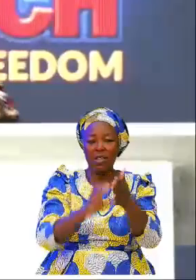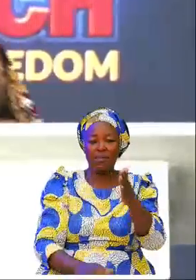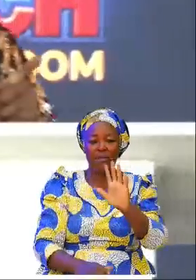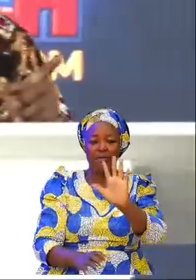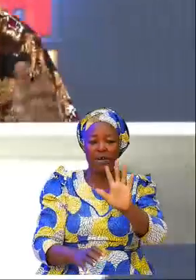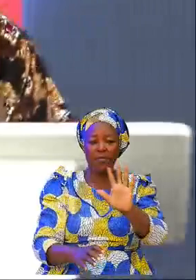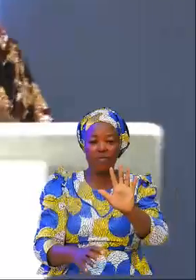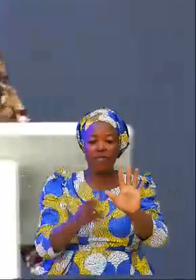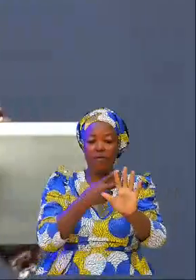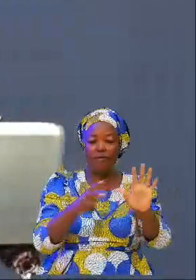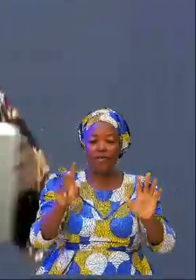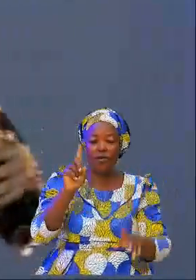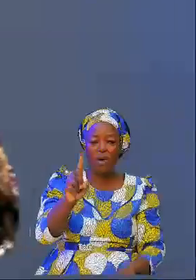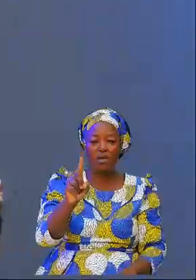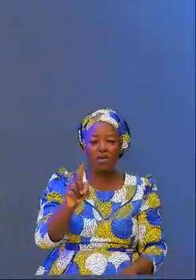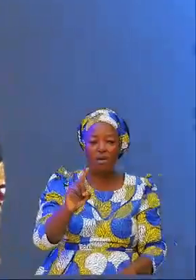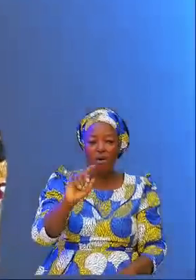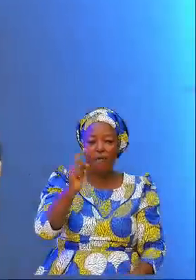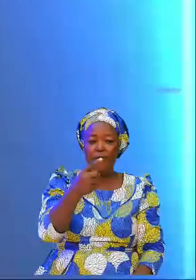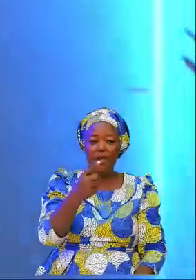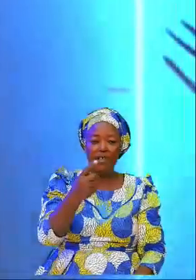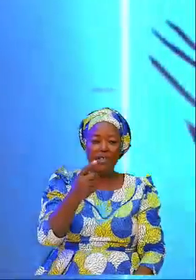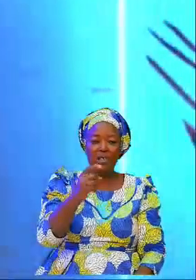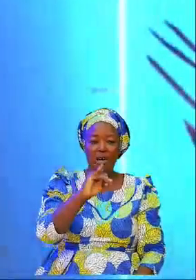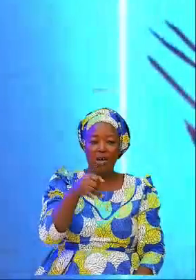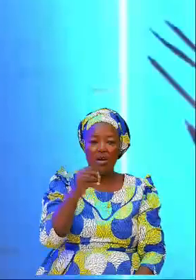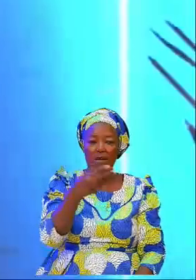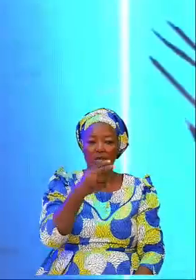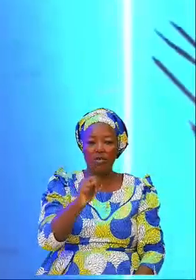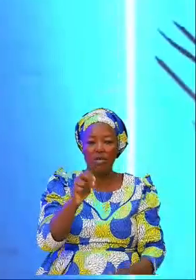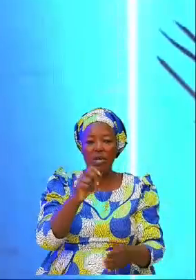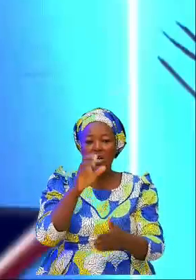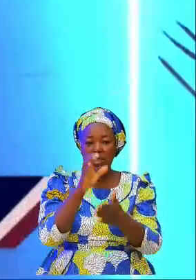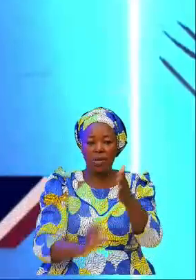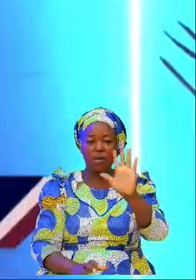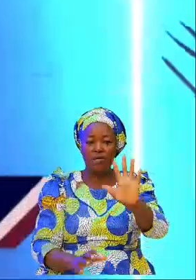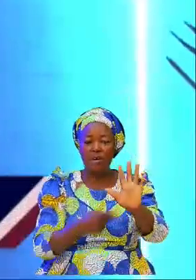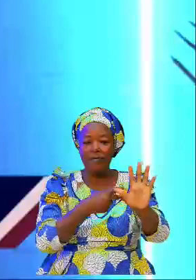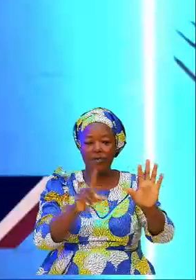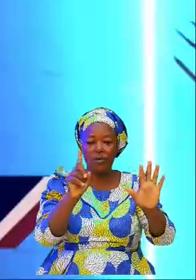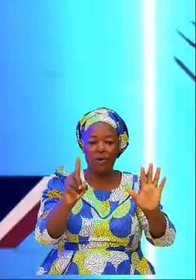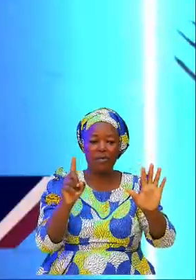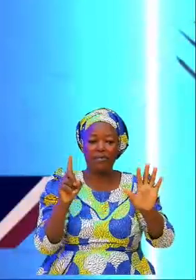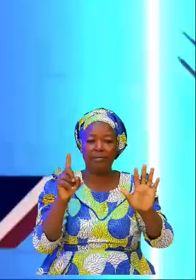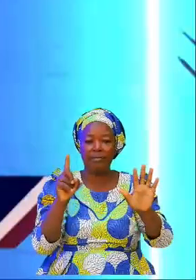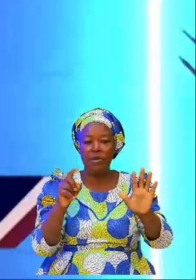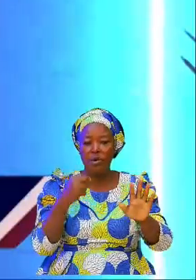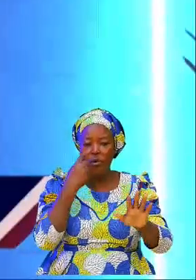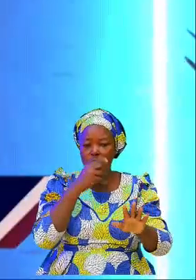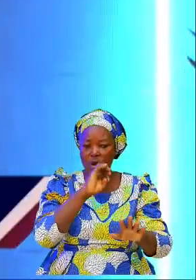1 John chapter 5, verse 1. 1 John chapter